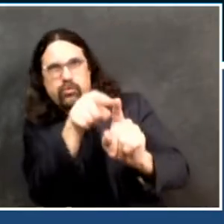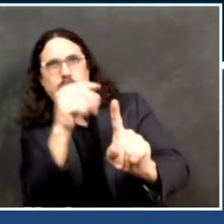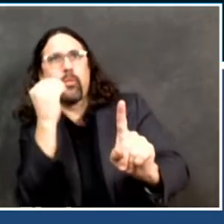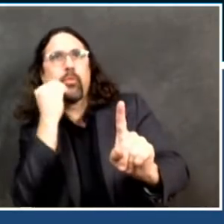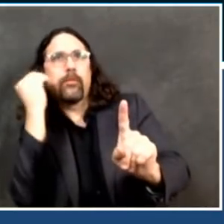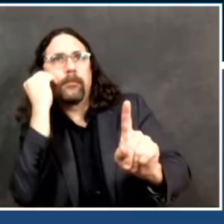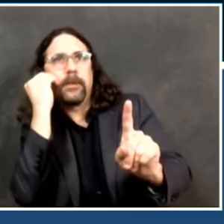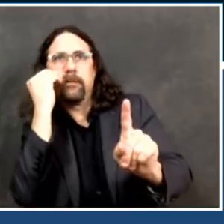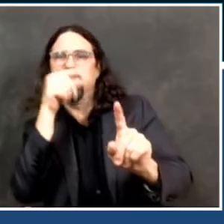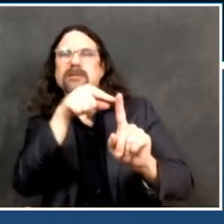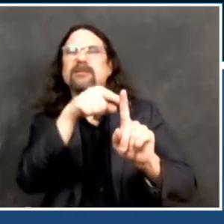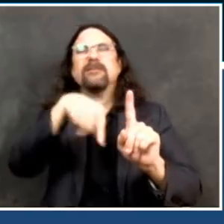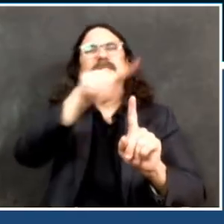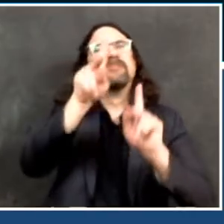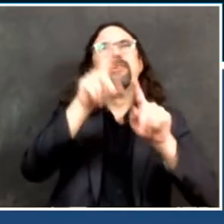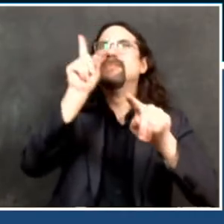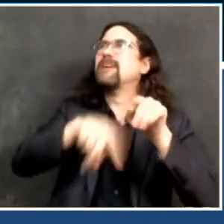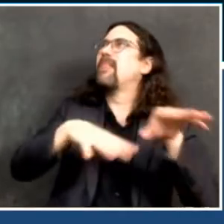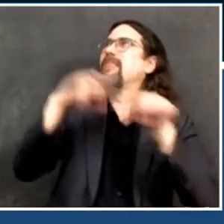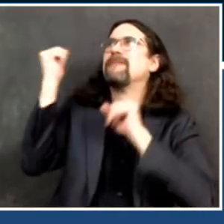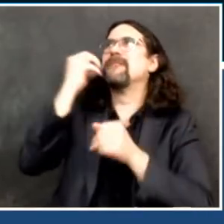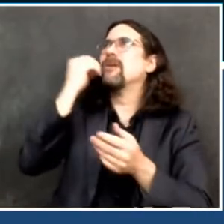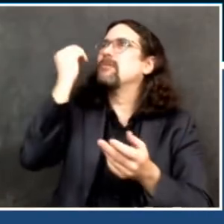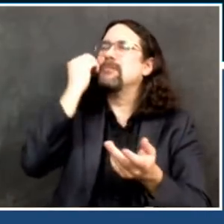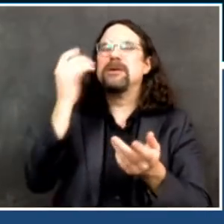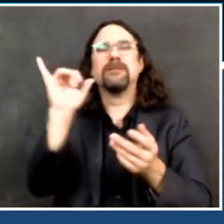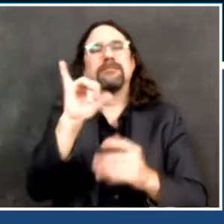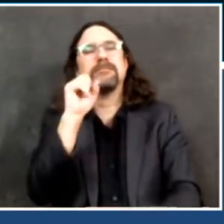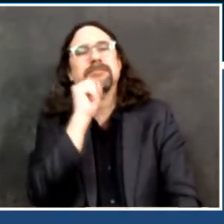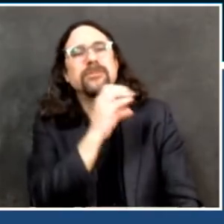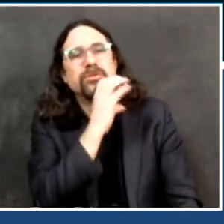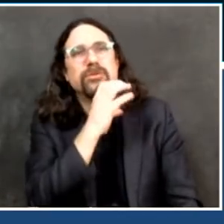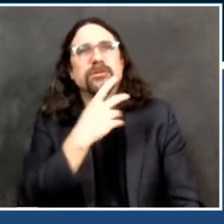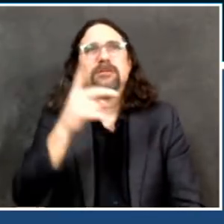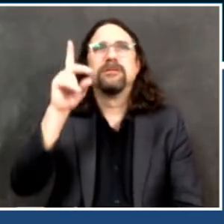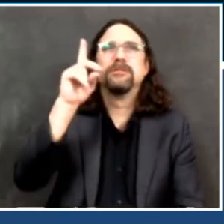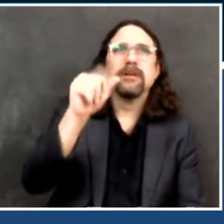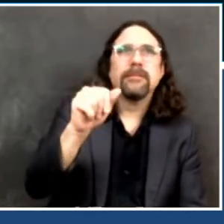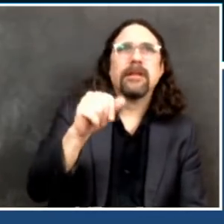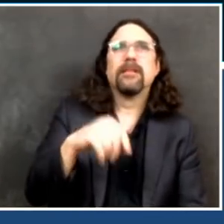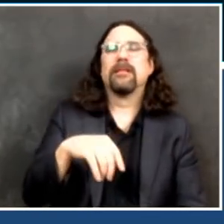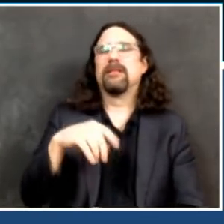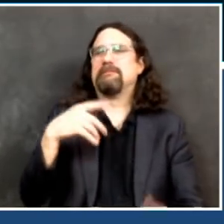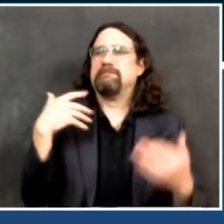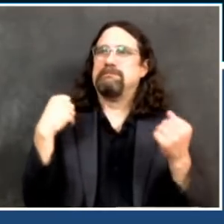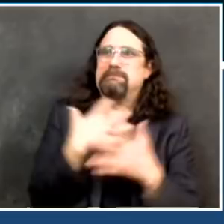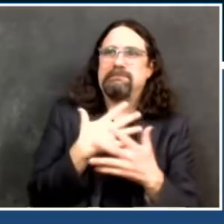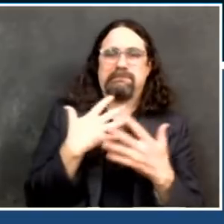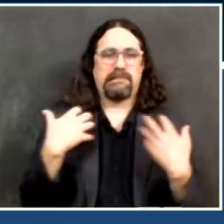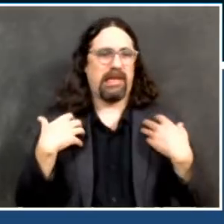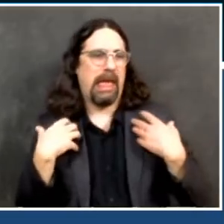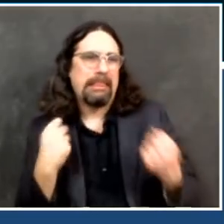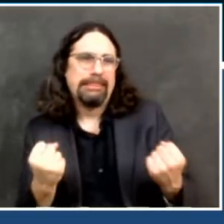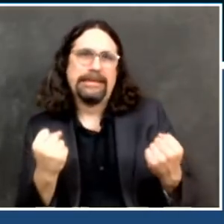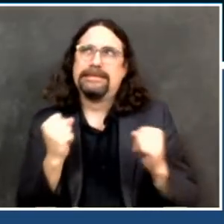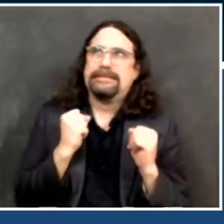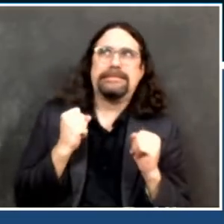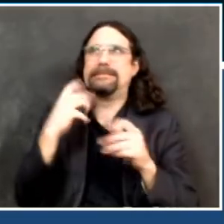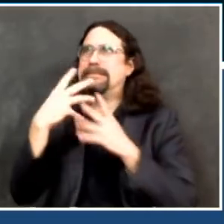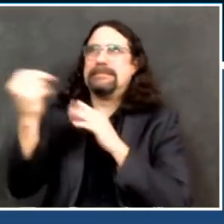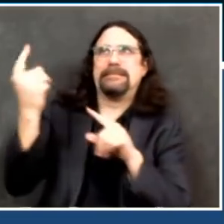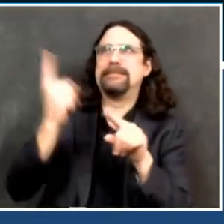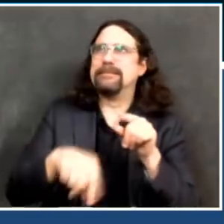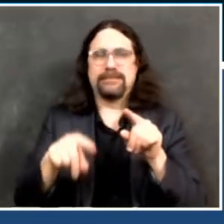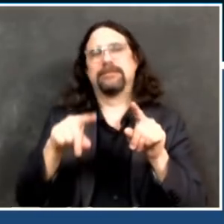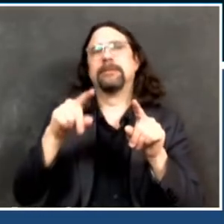who are scared to go out because they have one of those pre-existing conditions or they're immunocompromised. A lot of our residents in